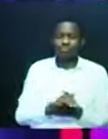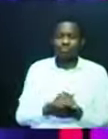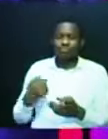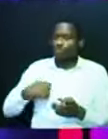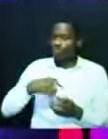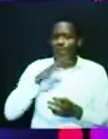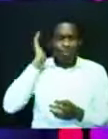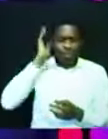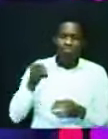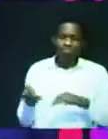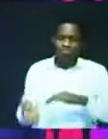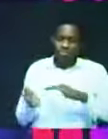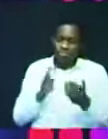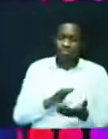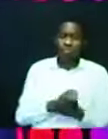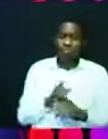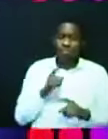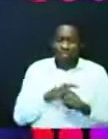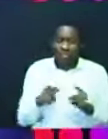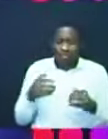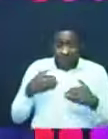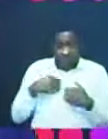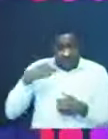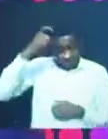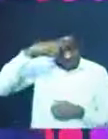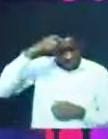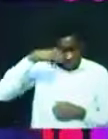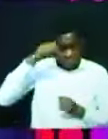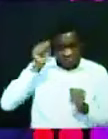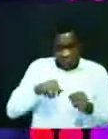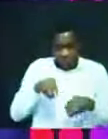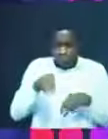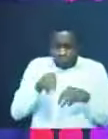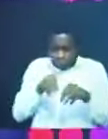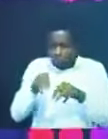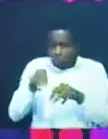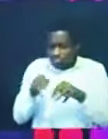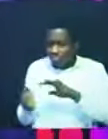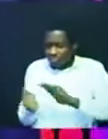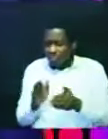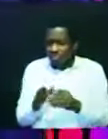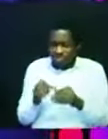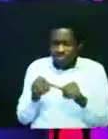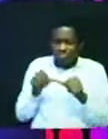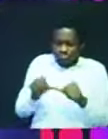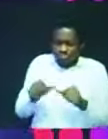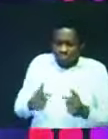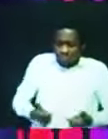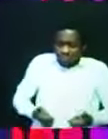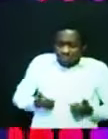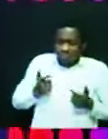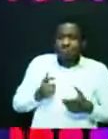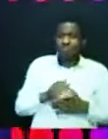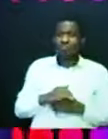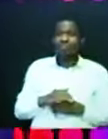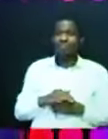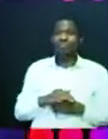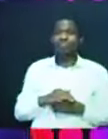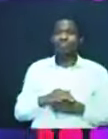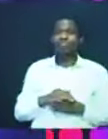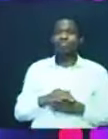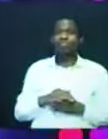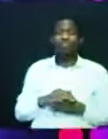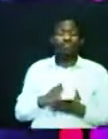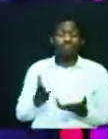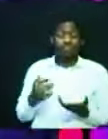die. In your bed, dear. But if you have wisdom, you can manage death. And so, Sawunim Yansan, Bacher Kakra. You can manage death, all things